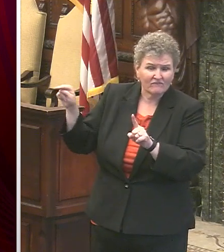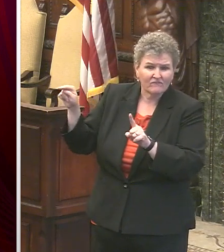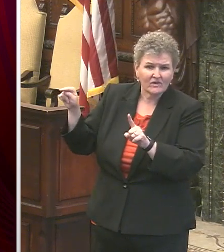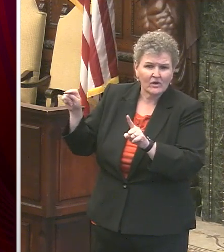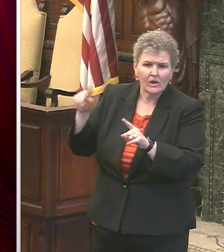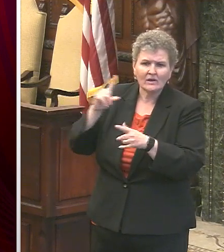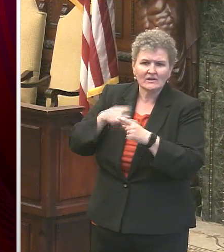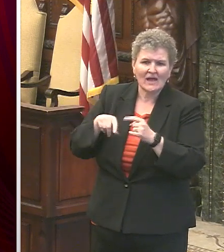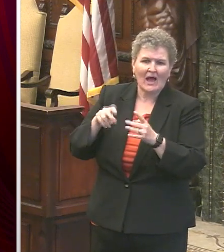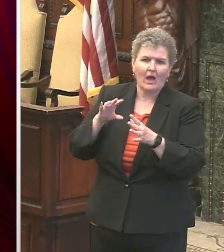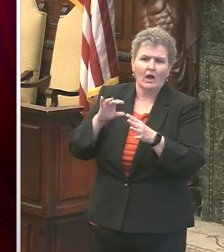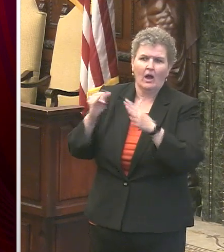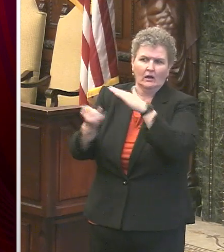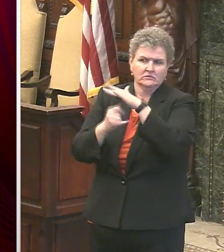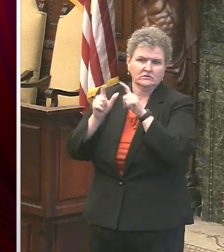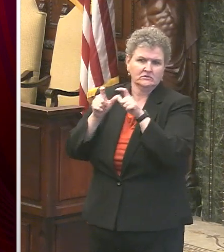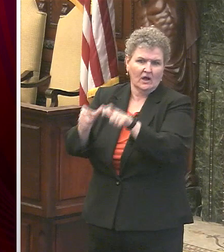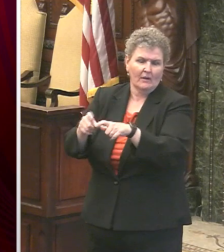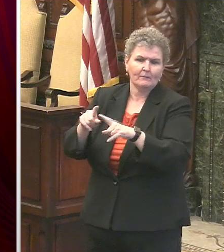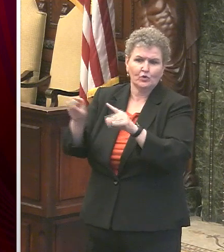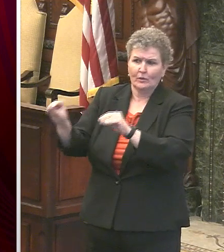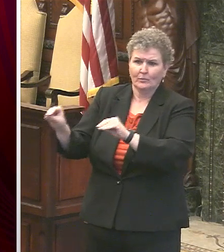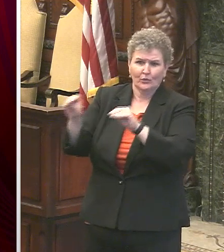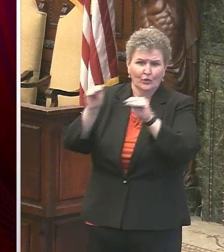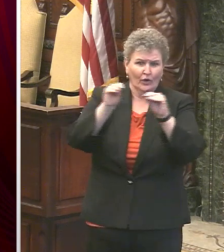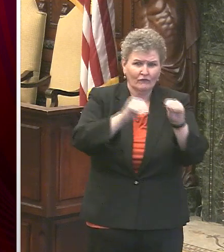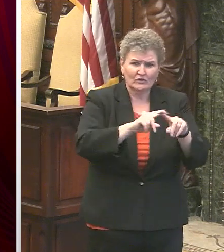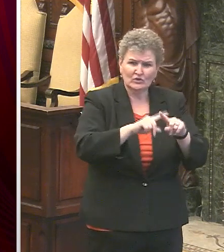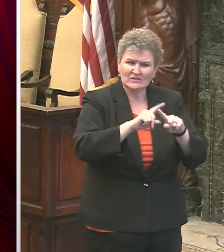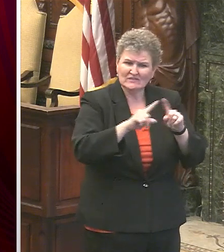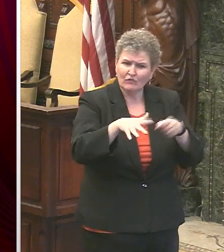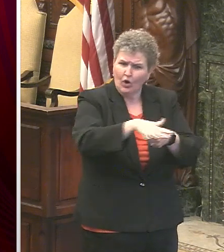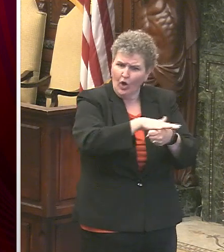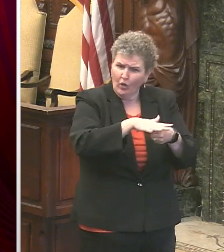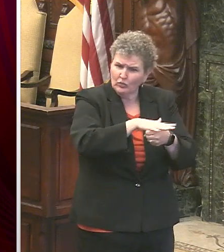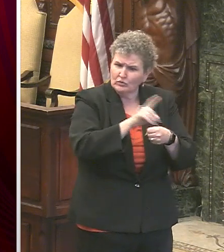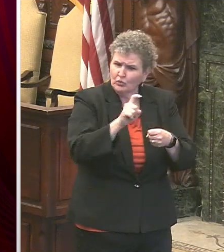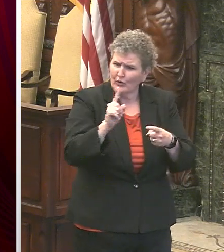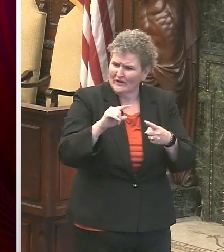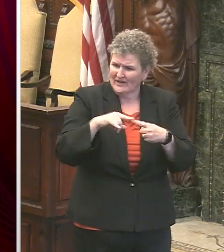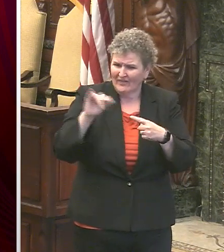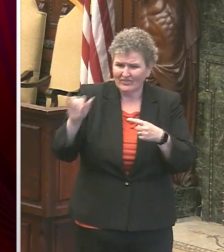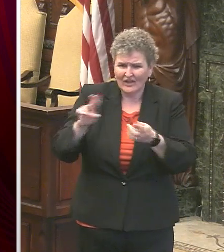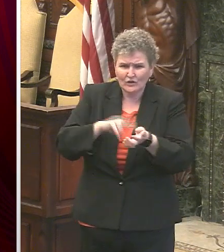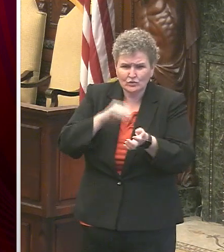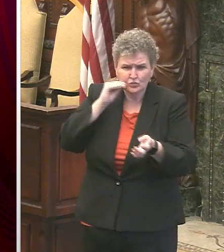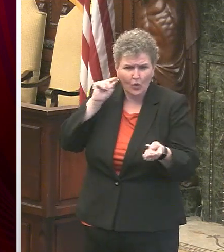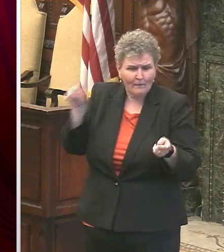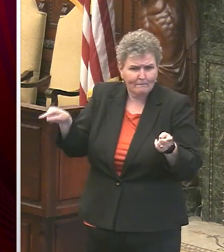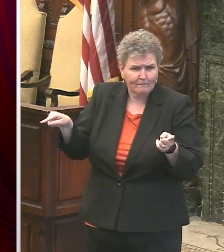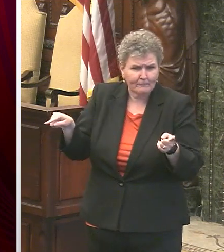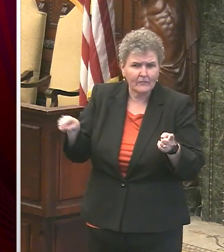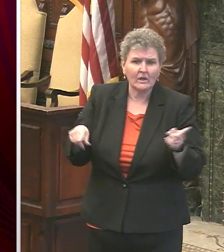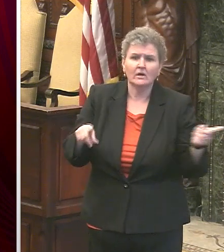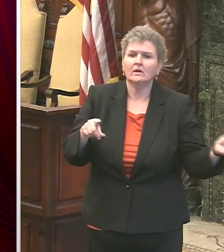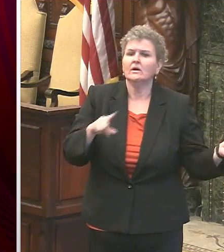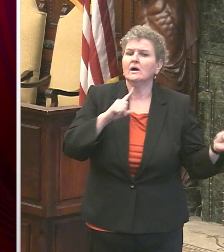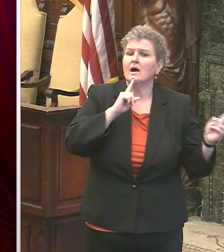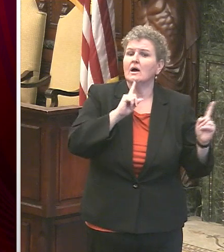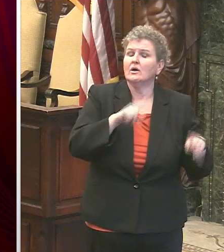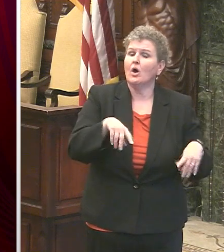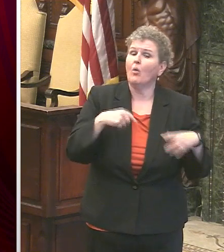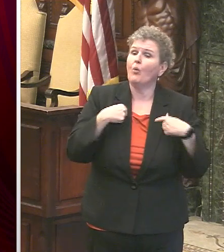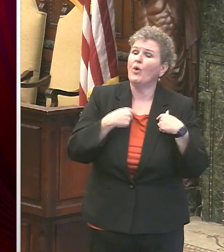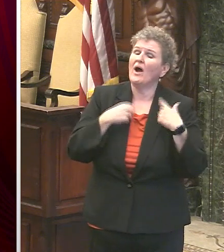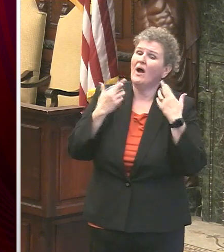isolated. Do you have a timeline and location of where that's going to be? We hope to have that within the